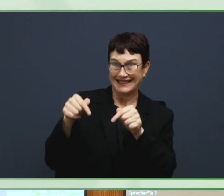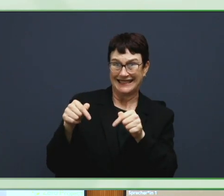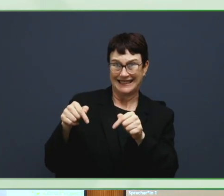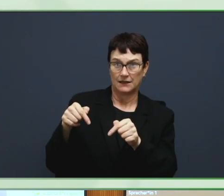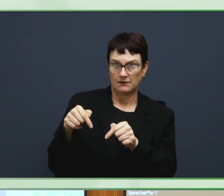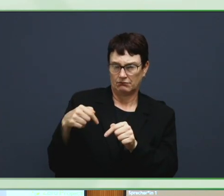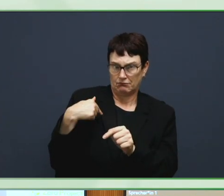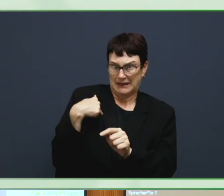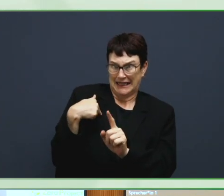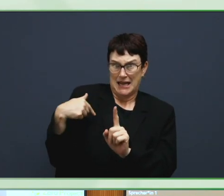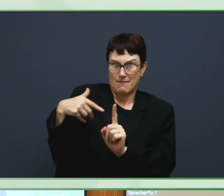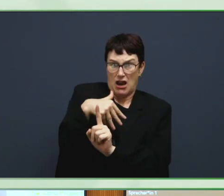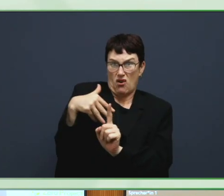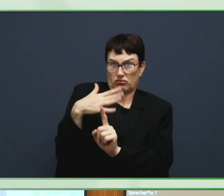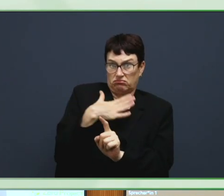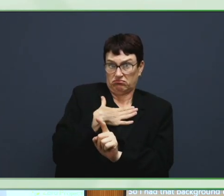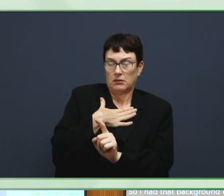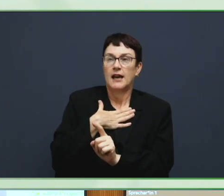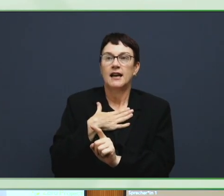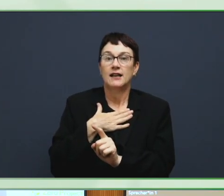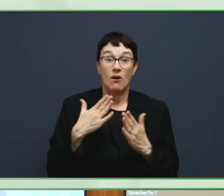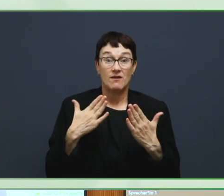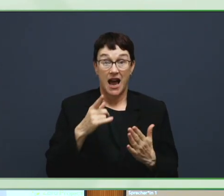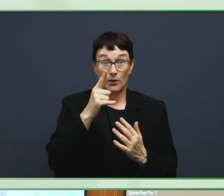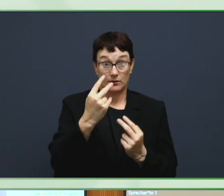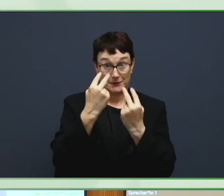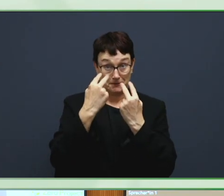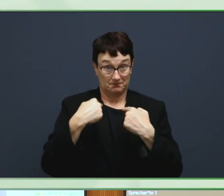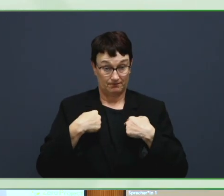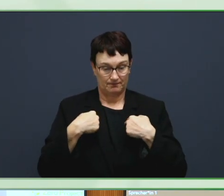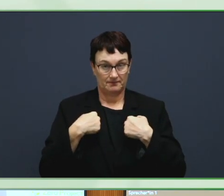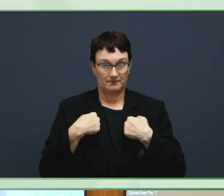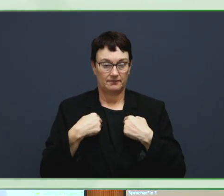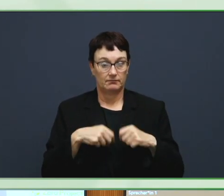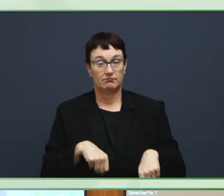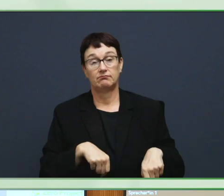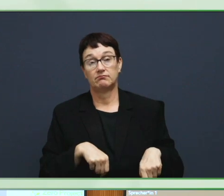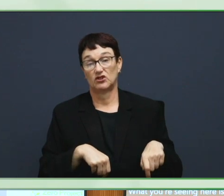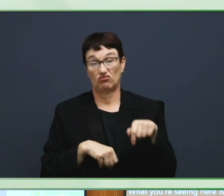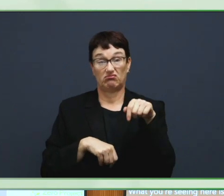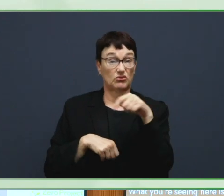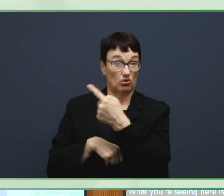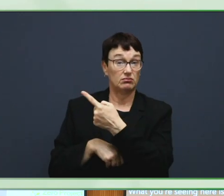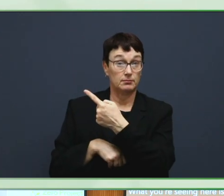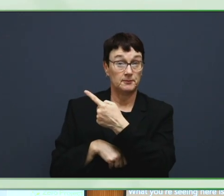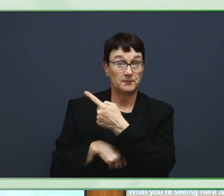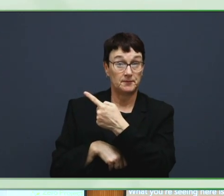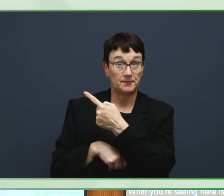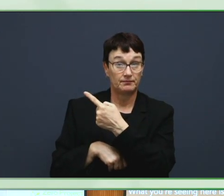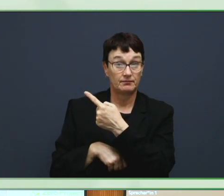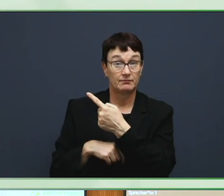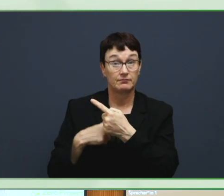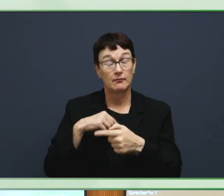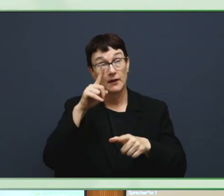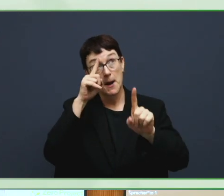conversation. What you're seeing here is our mission statement, our purpose. I'm sorry for the translators for